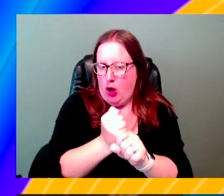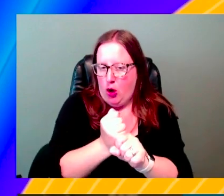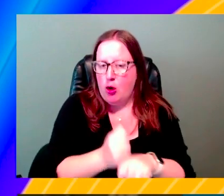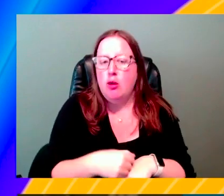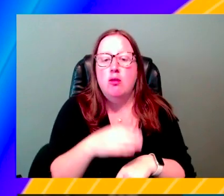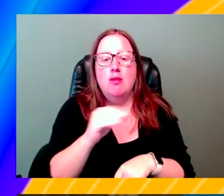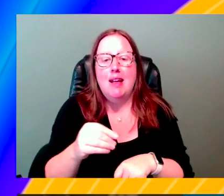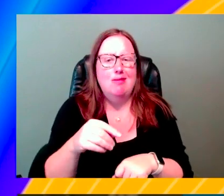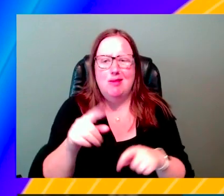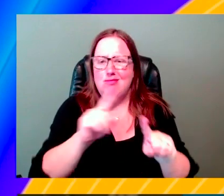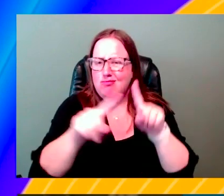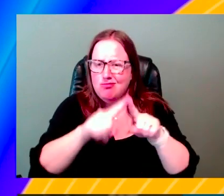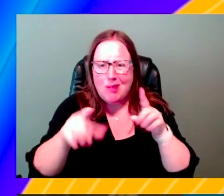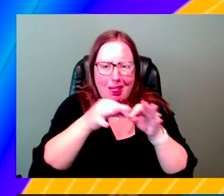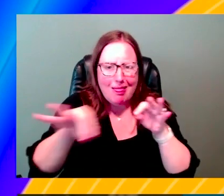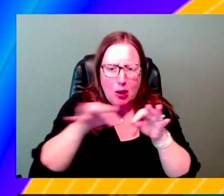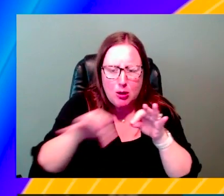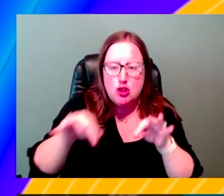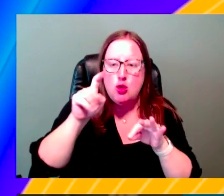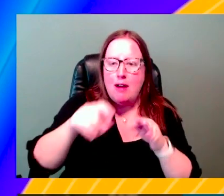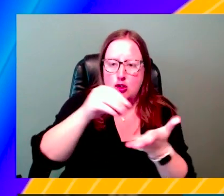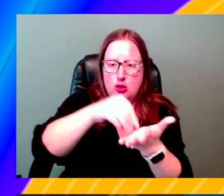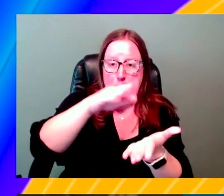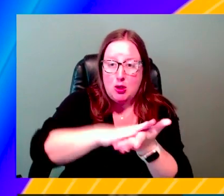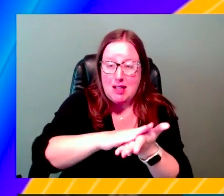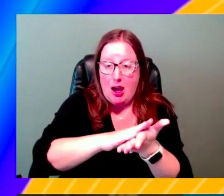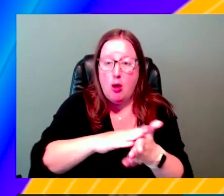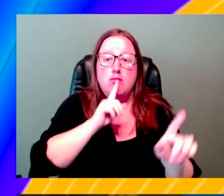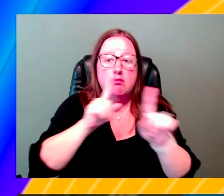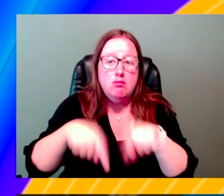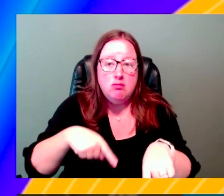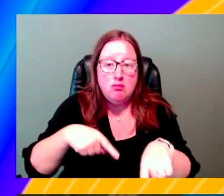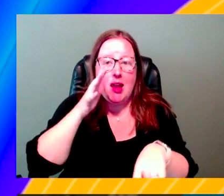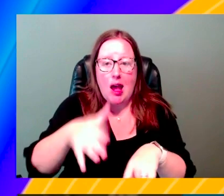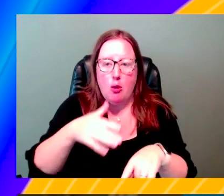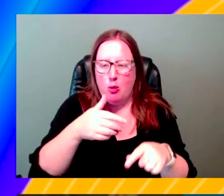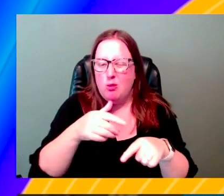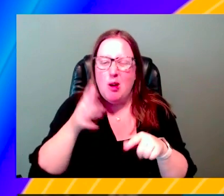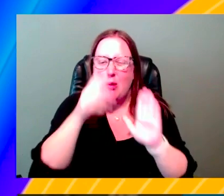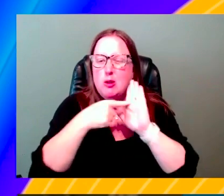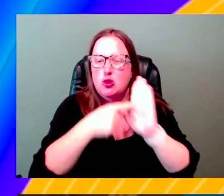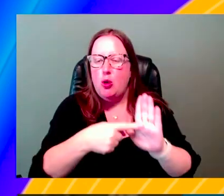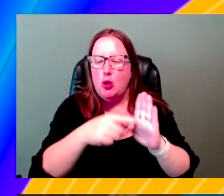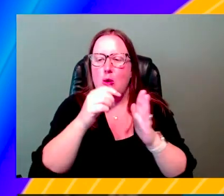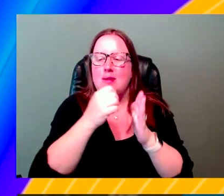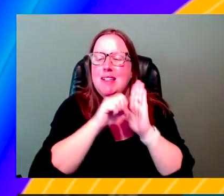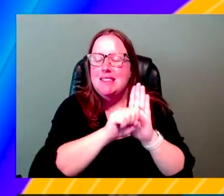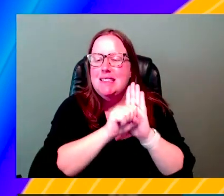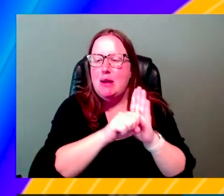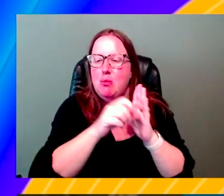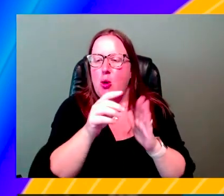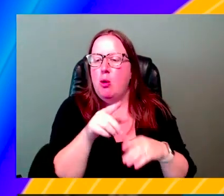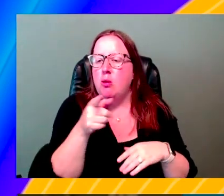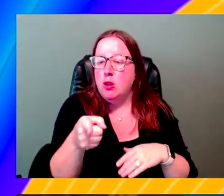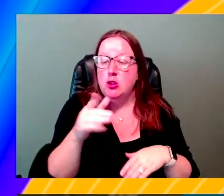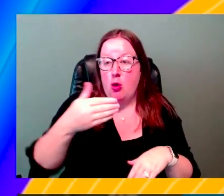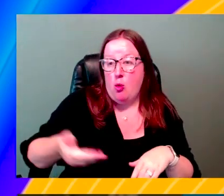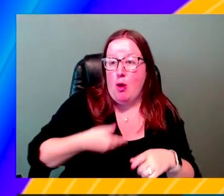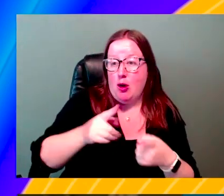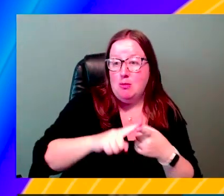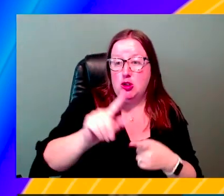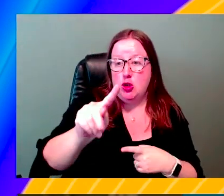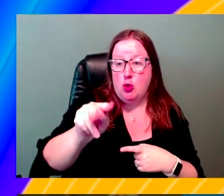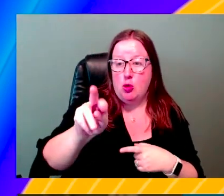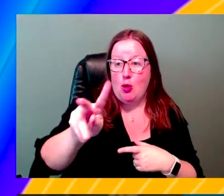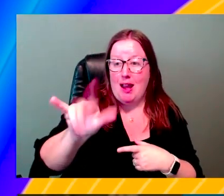of languages. You just have to enter a prompt, and we'll do the rest. And I'll actually show you a sample script. So this is a welcome to Krikey script, which I'm going to actually play